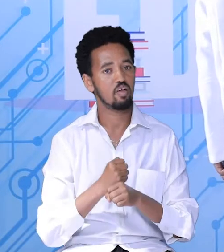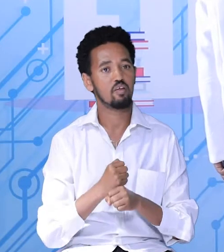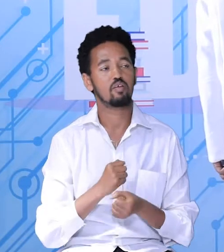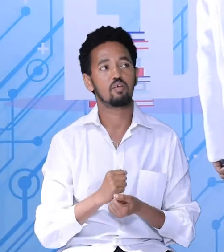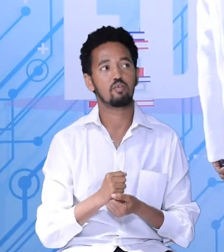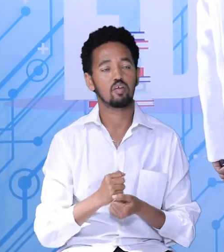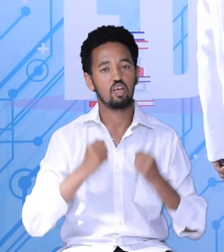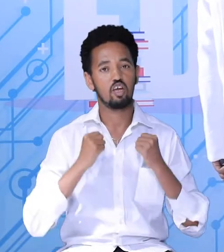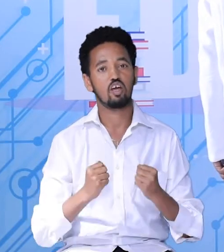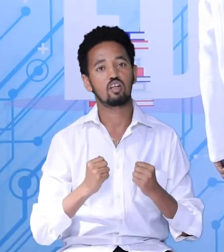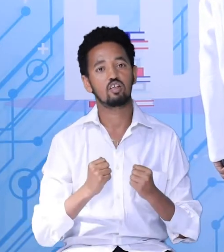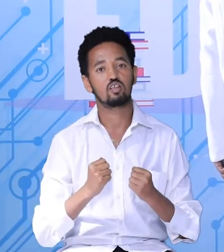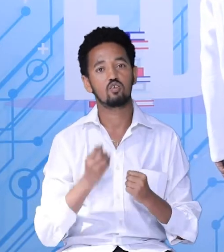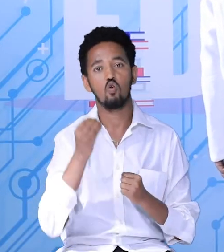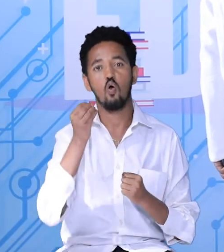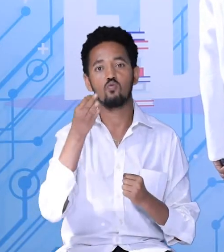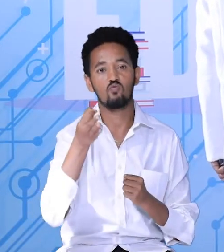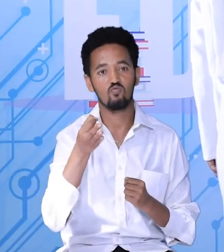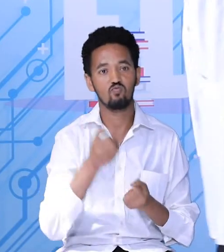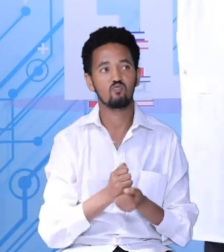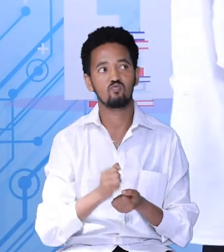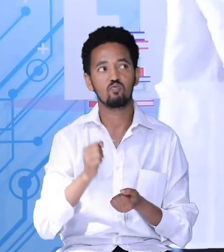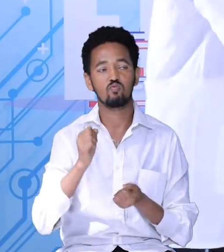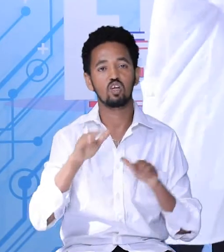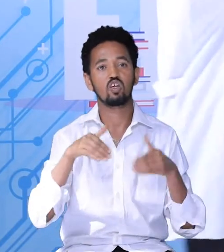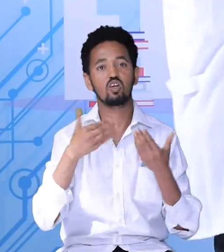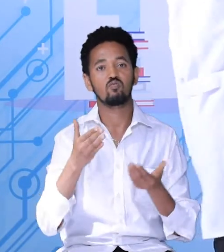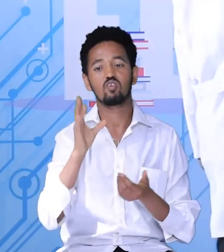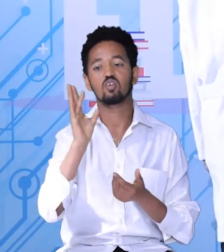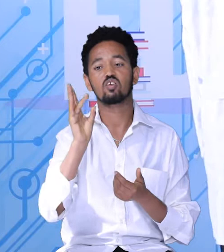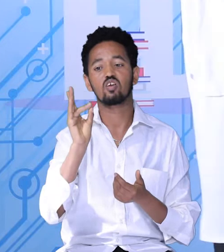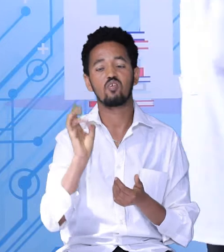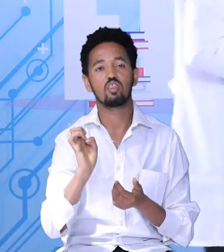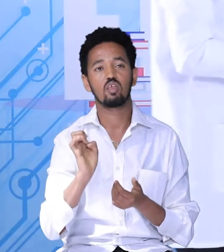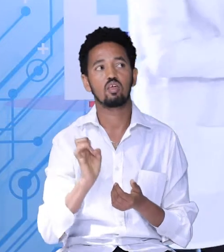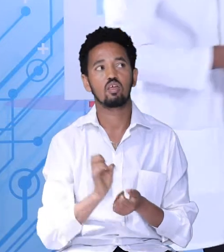kinds of, let it 70.